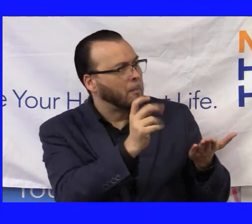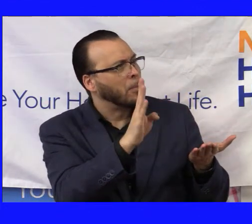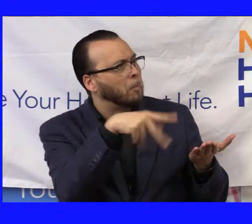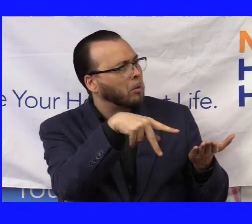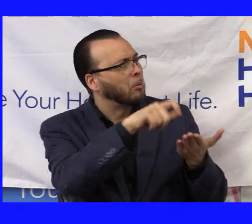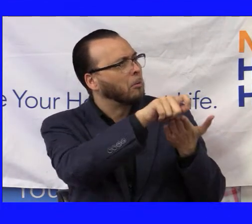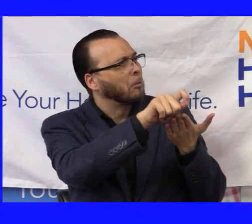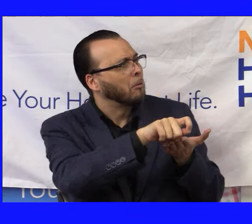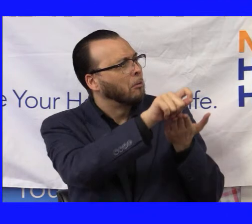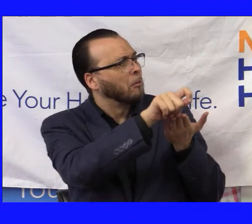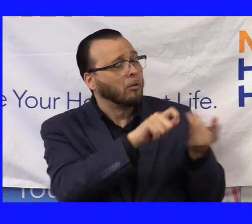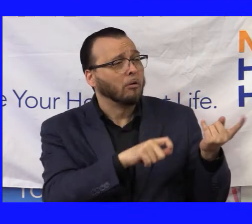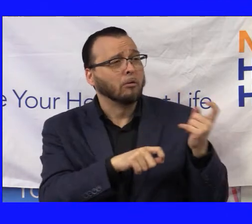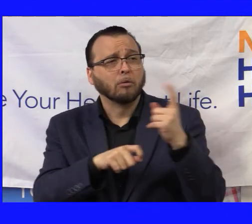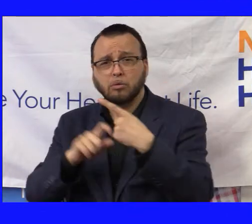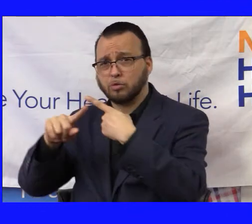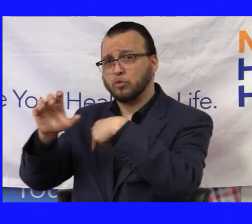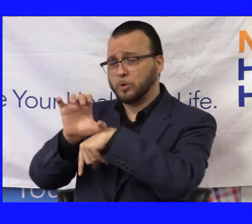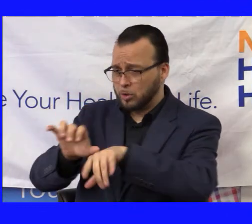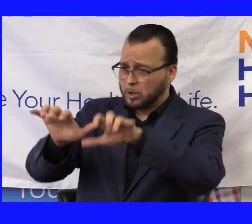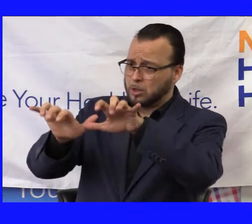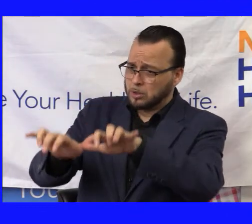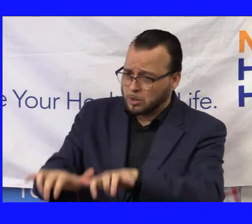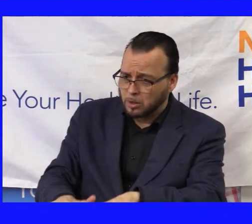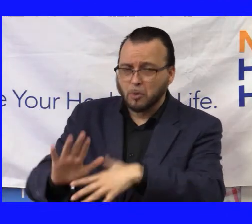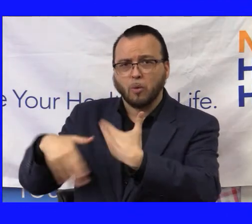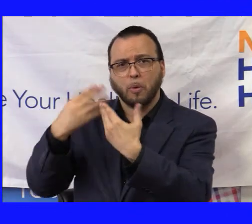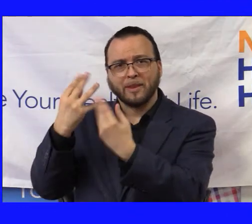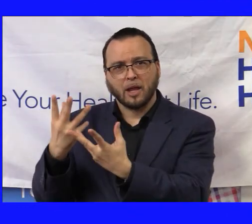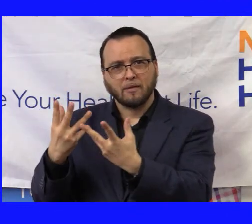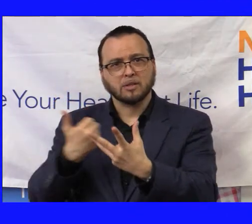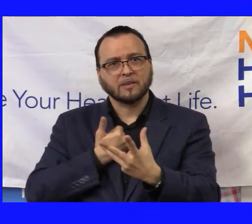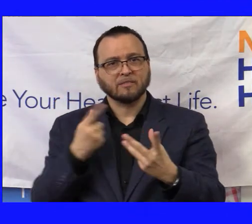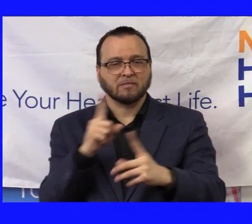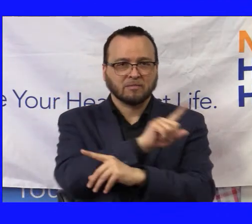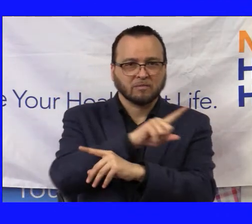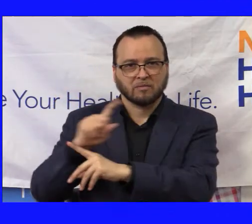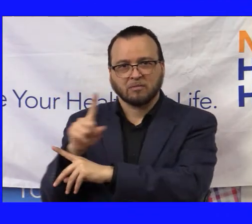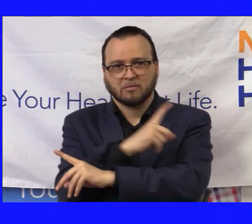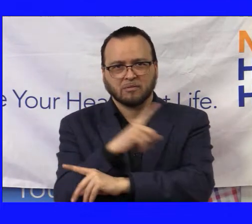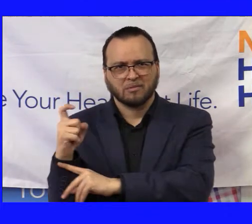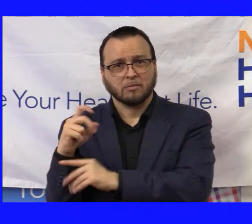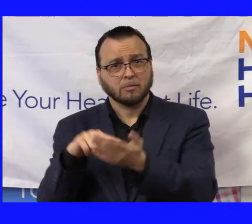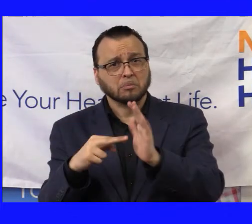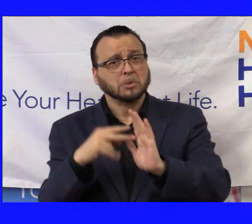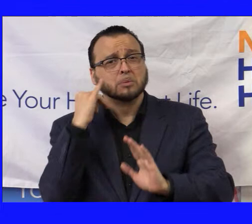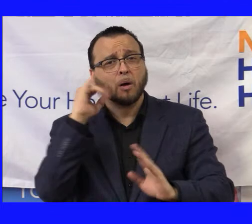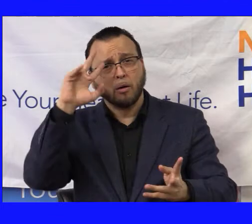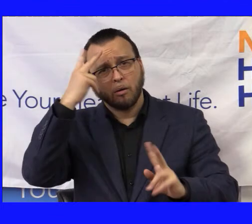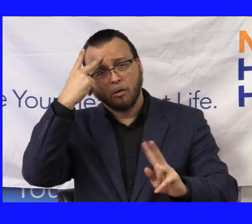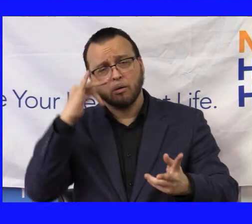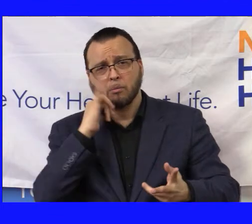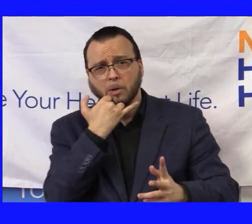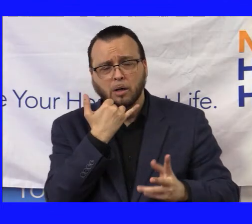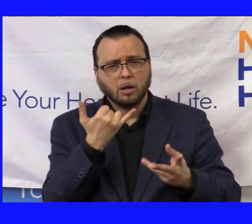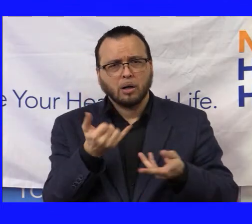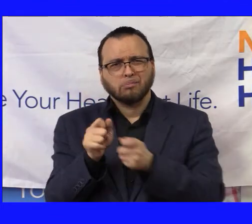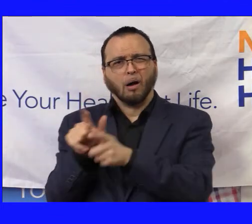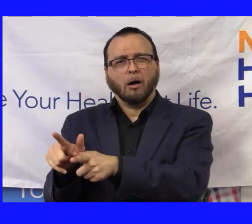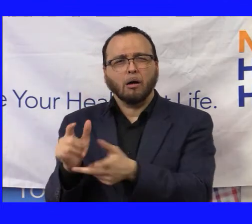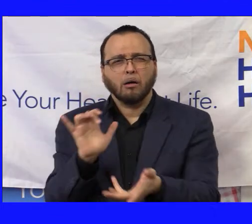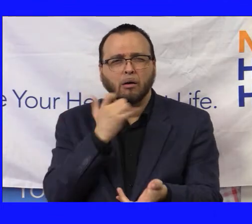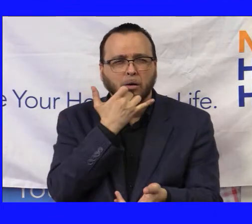clearance percentage, walk over the electronic medical record, type in the data. This creates error. This is not the best use of our staffing resources.